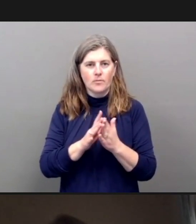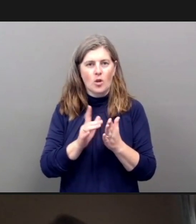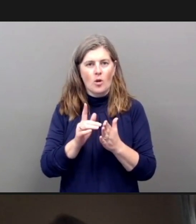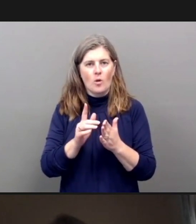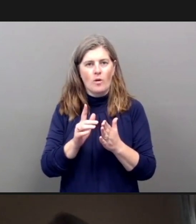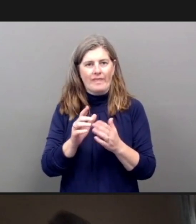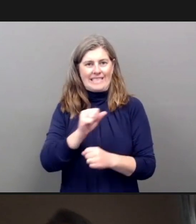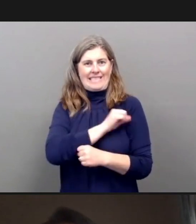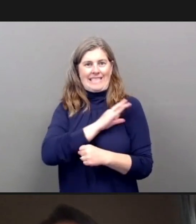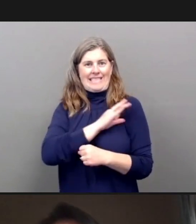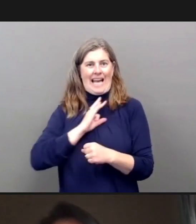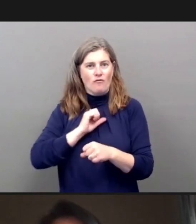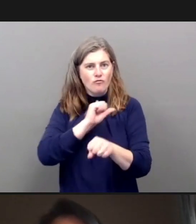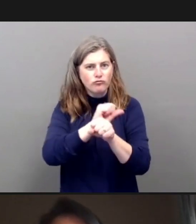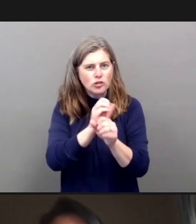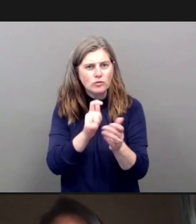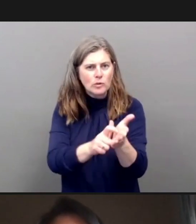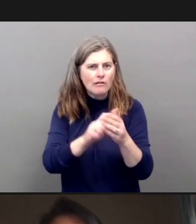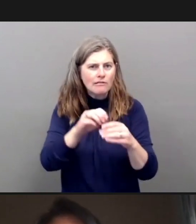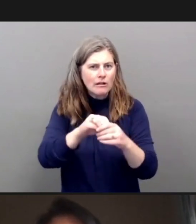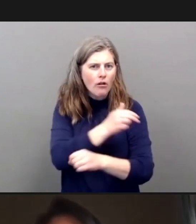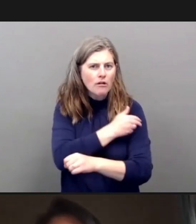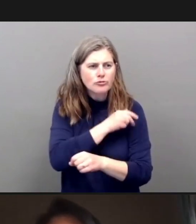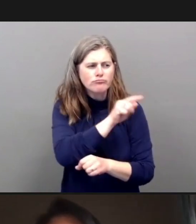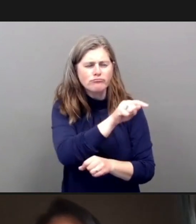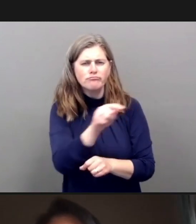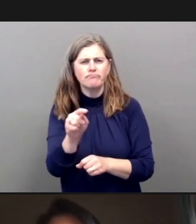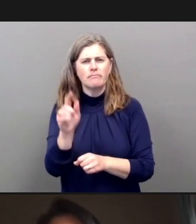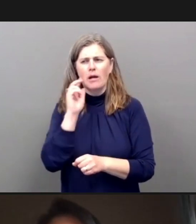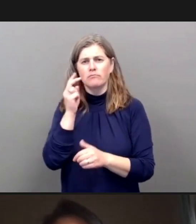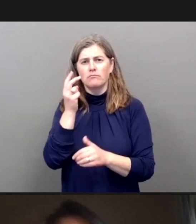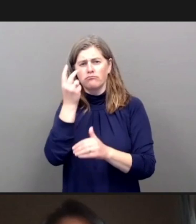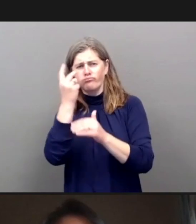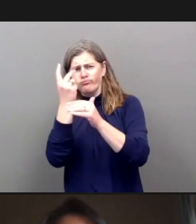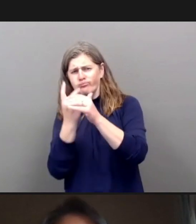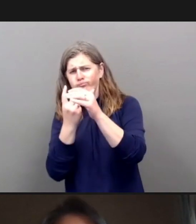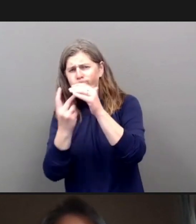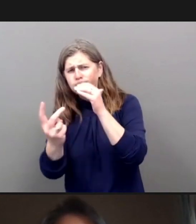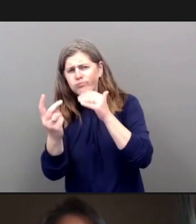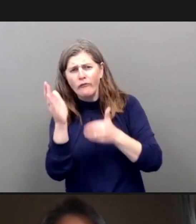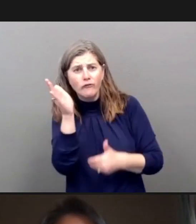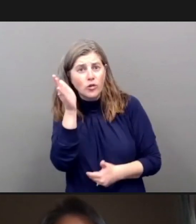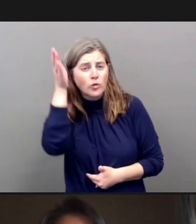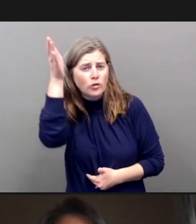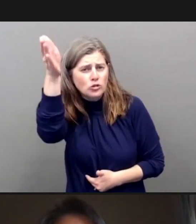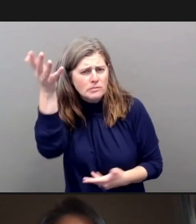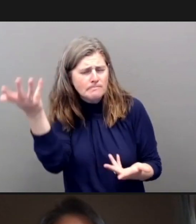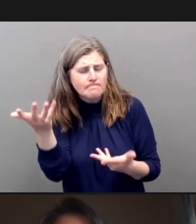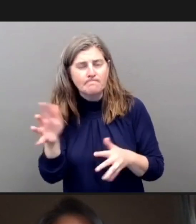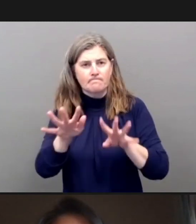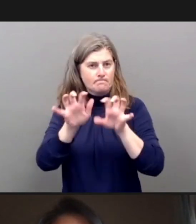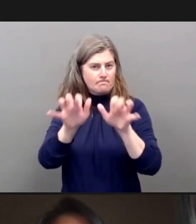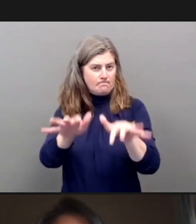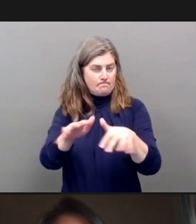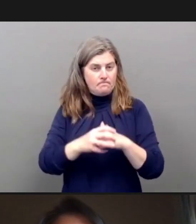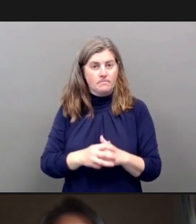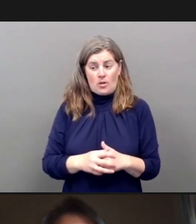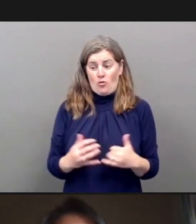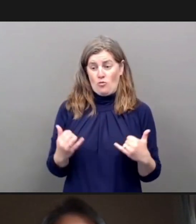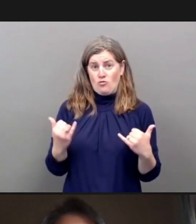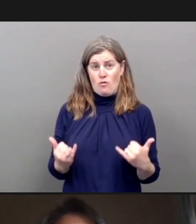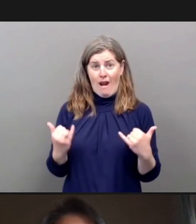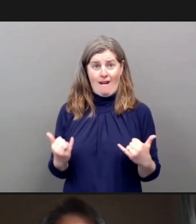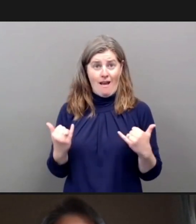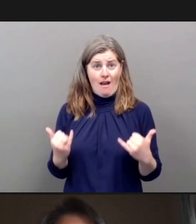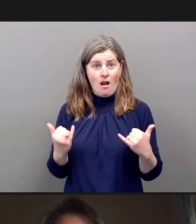hospitals. I'm looking sort of as a future-facing question, whether at this time you're able